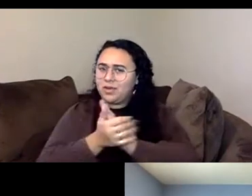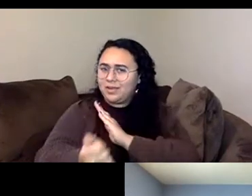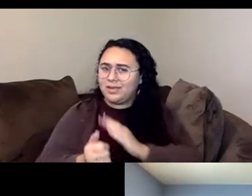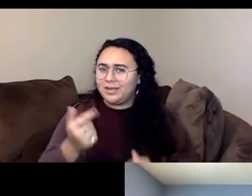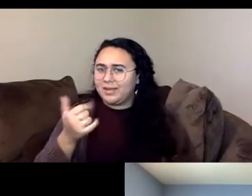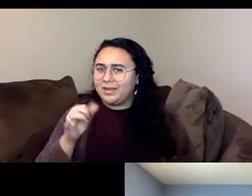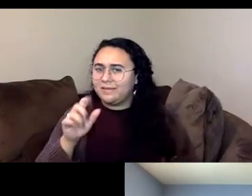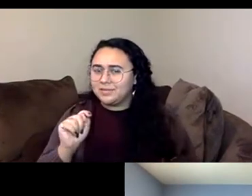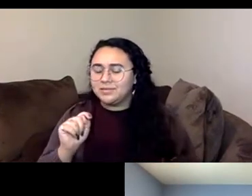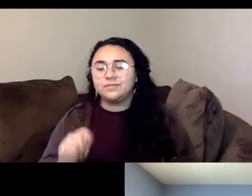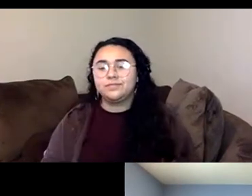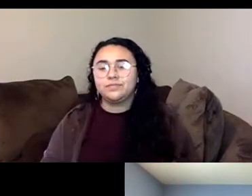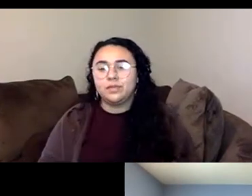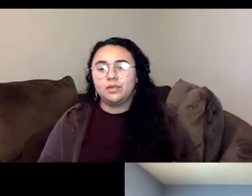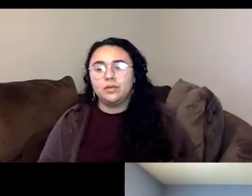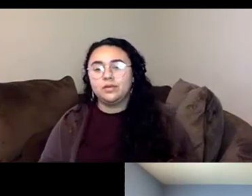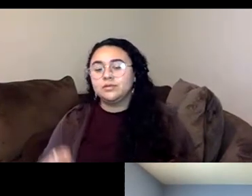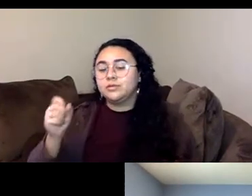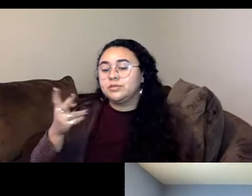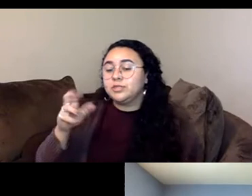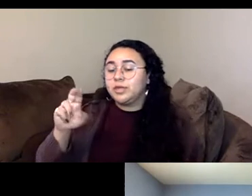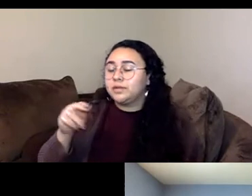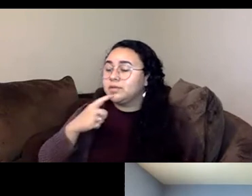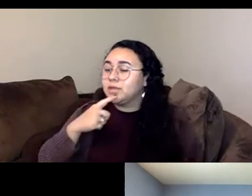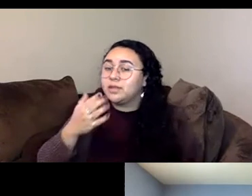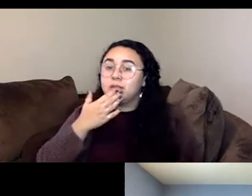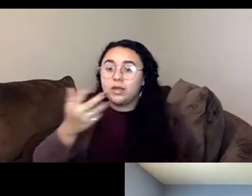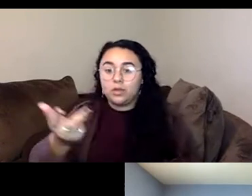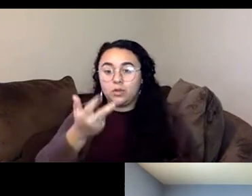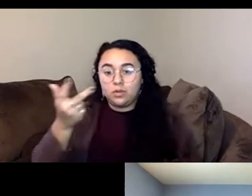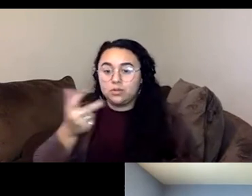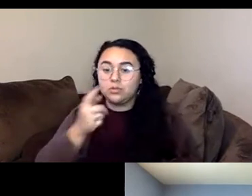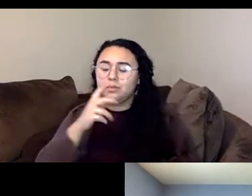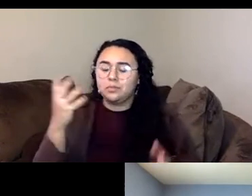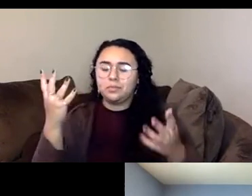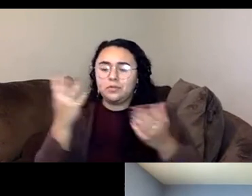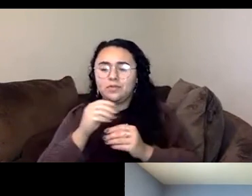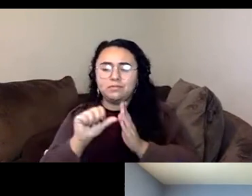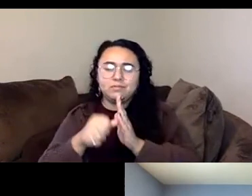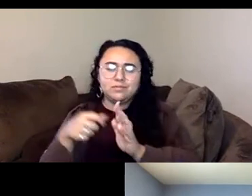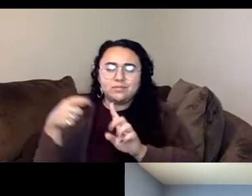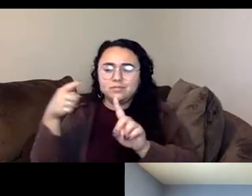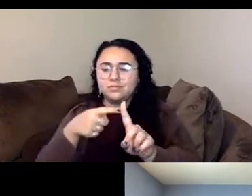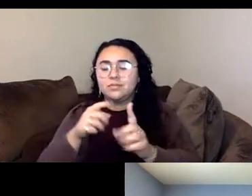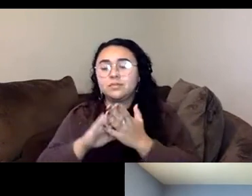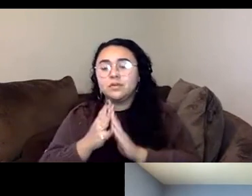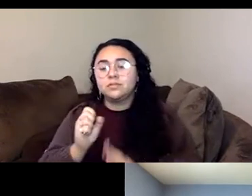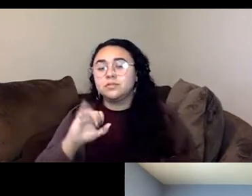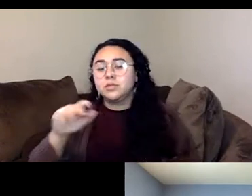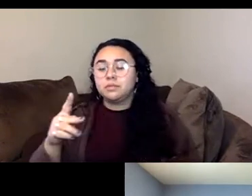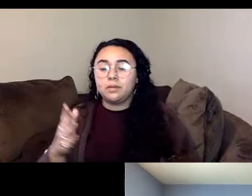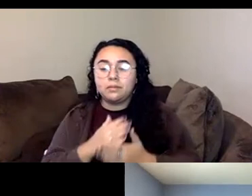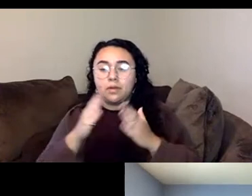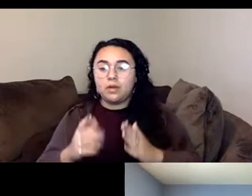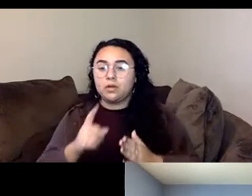Yeah, thank you, Jennifer, Waiting, and Sam. I feel like you so beautifully highlight that becoming an SJP partner is a bit